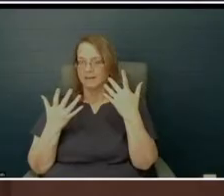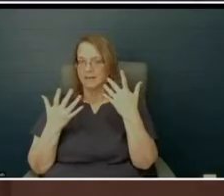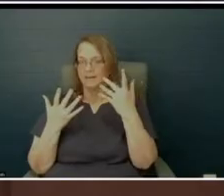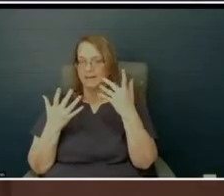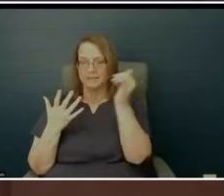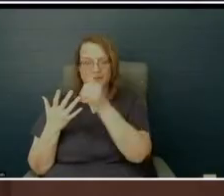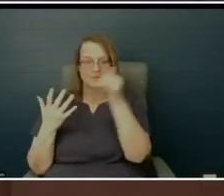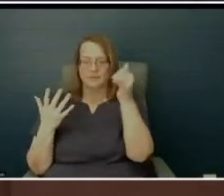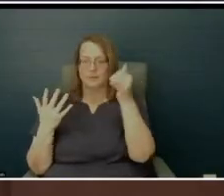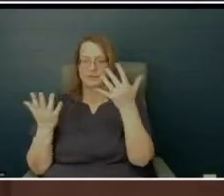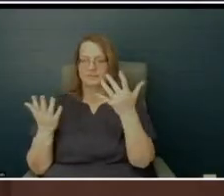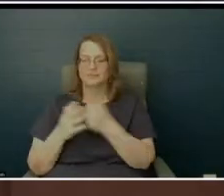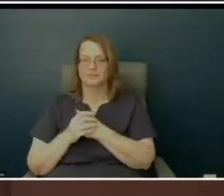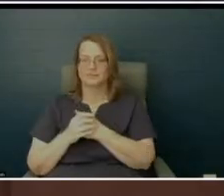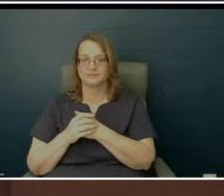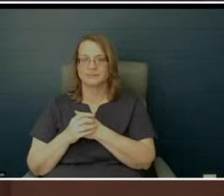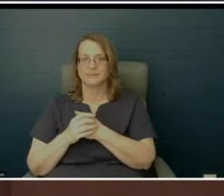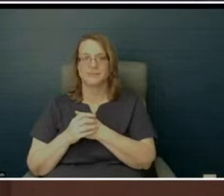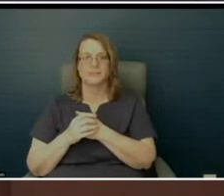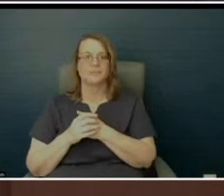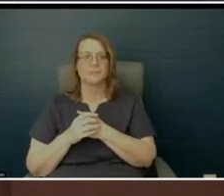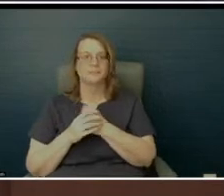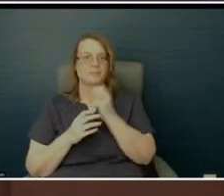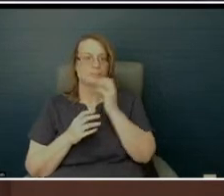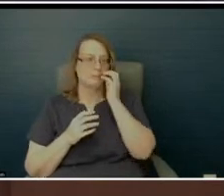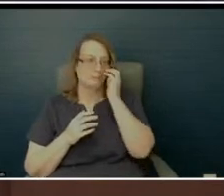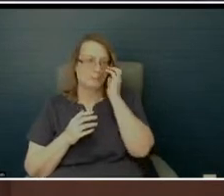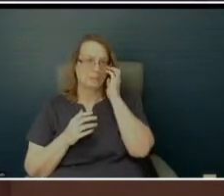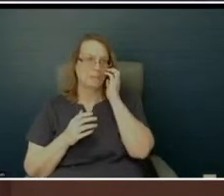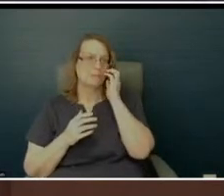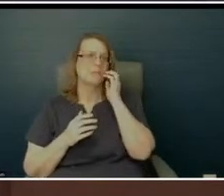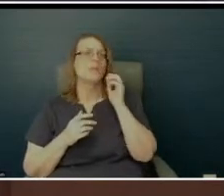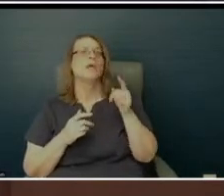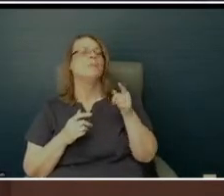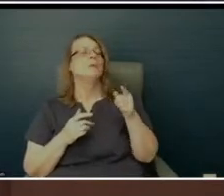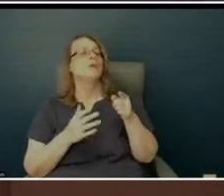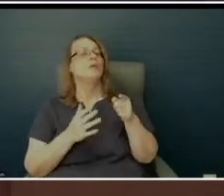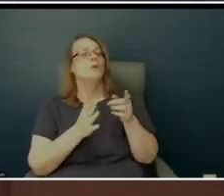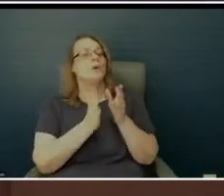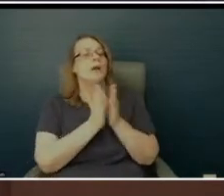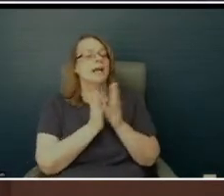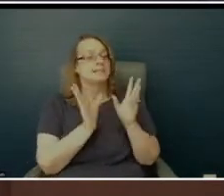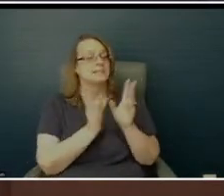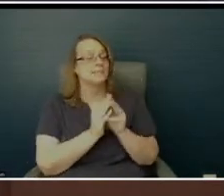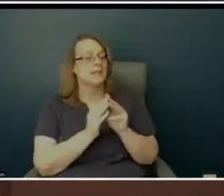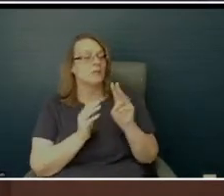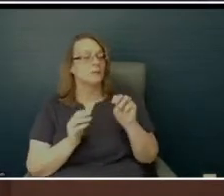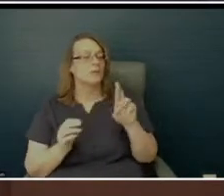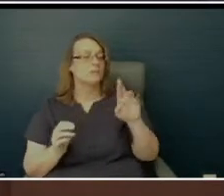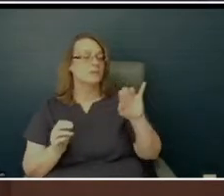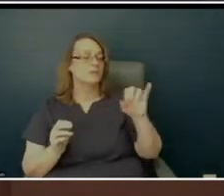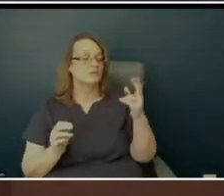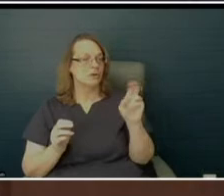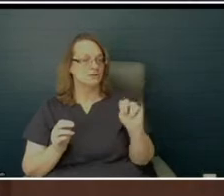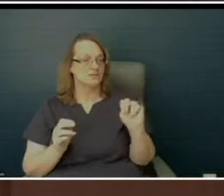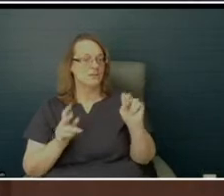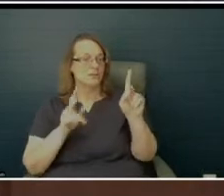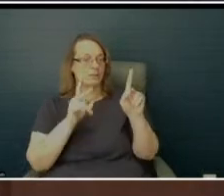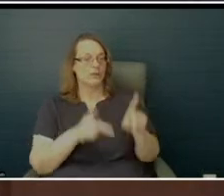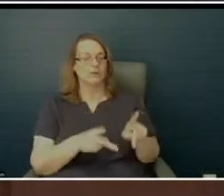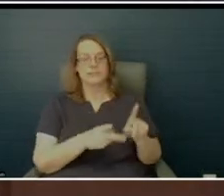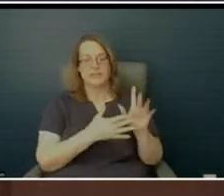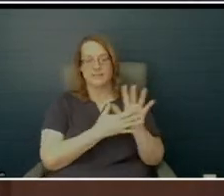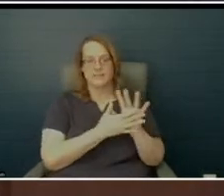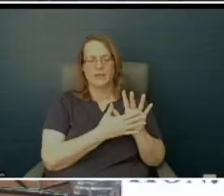Mr. Rosen, you were asked by Mr. Meadows to meet with Mr. Johnson, who is the person in that video. What was your reaction to that